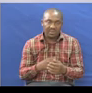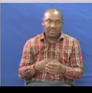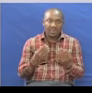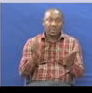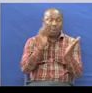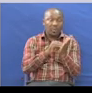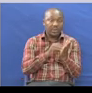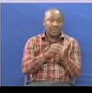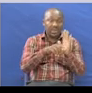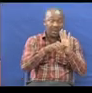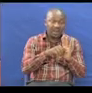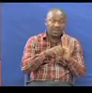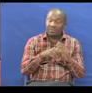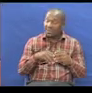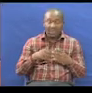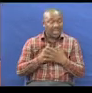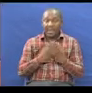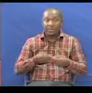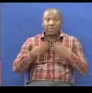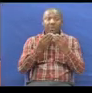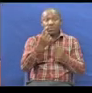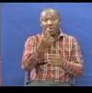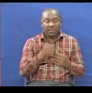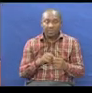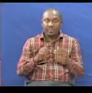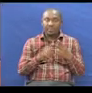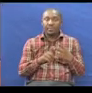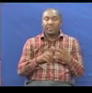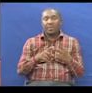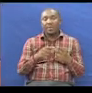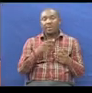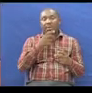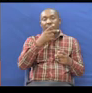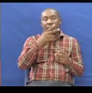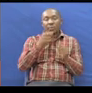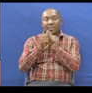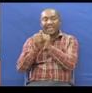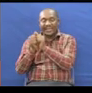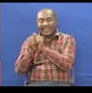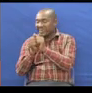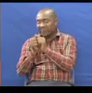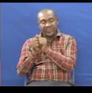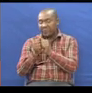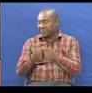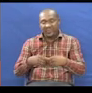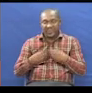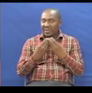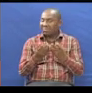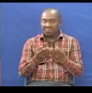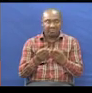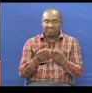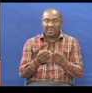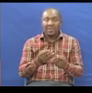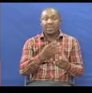putting 1 is negative, it cannot give you 1. Also, 2 and 10, in whatever the case, cannot give you 1. It is only 4 and